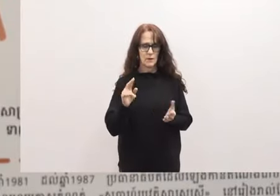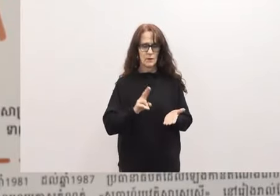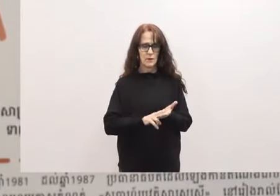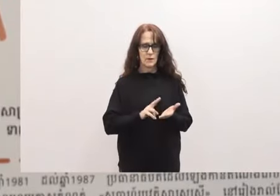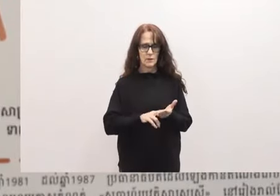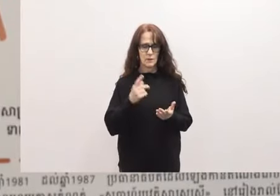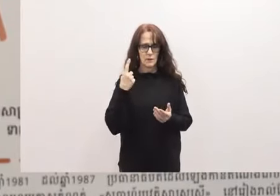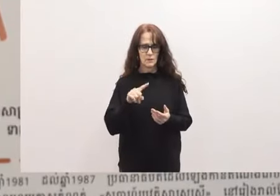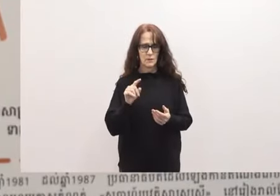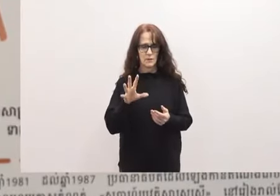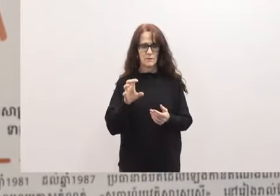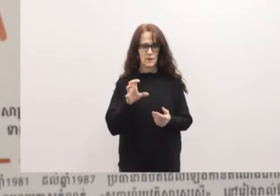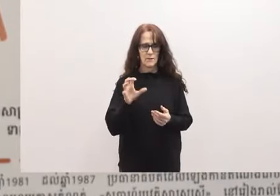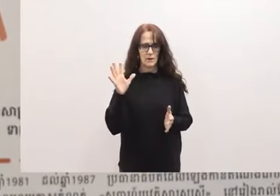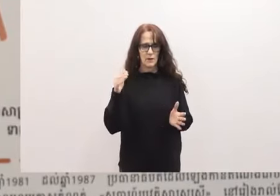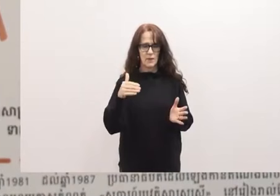for